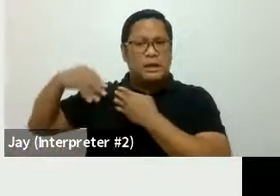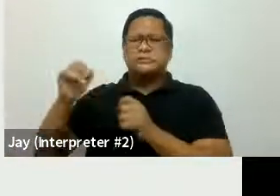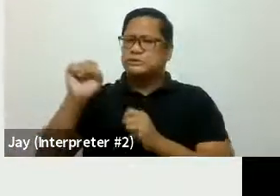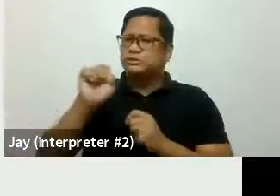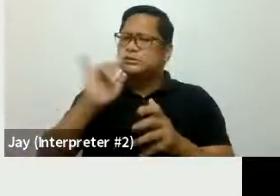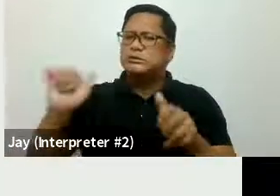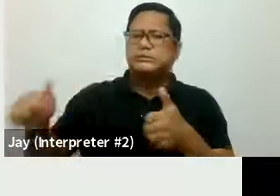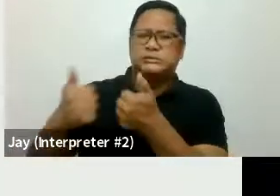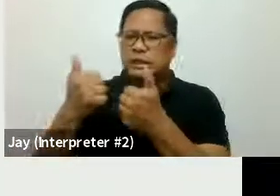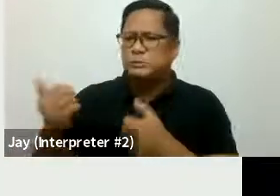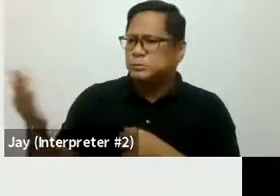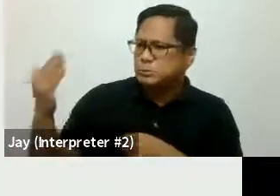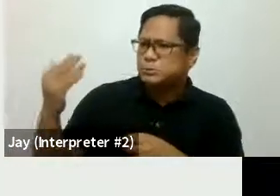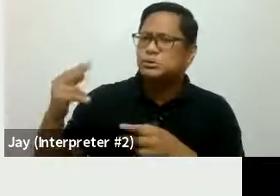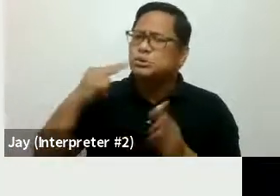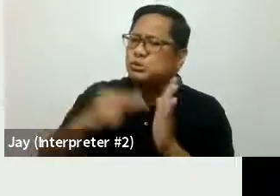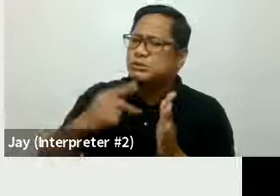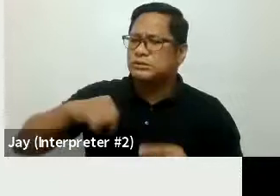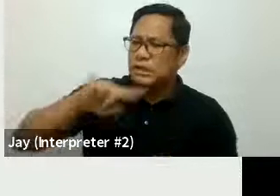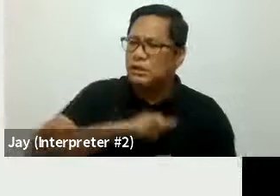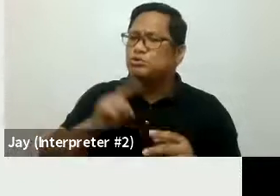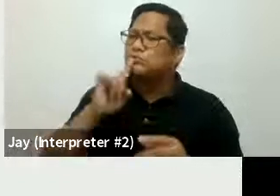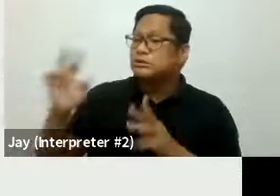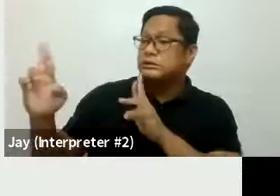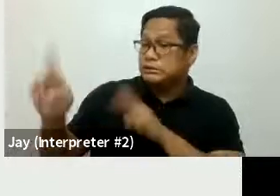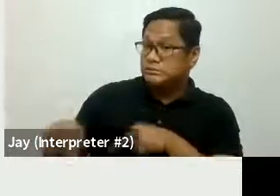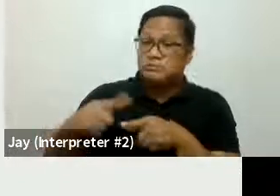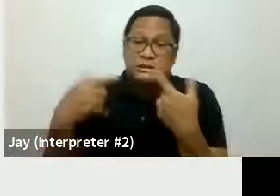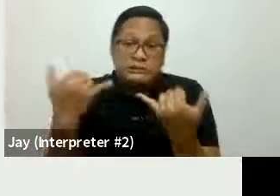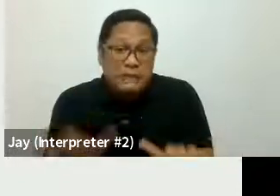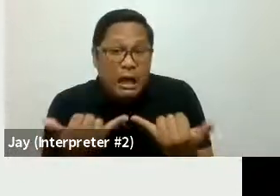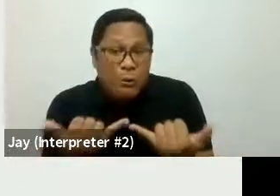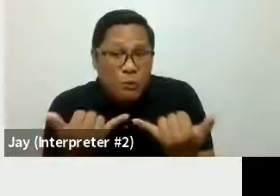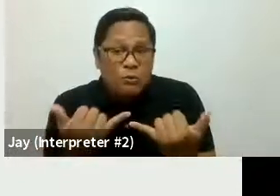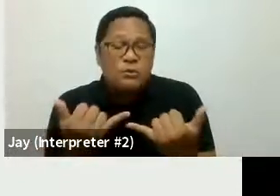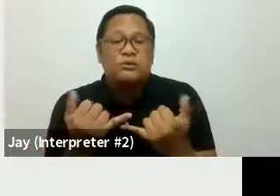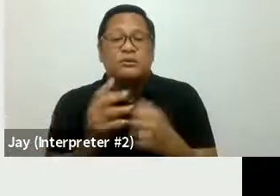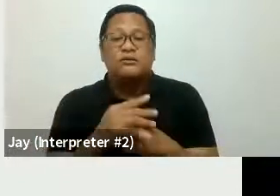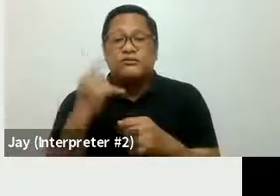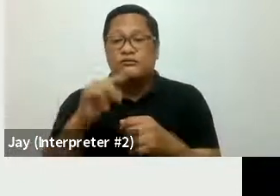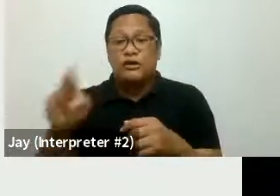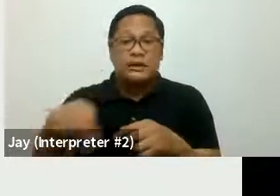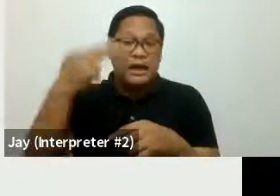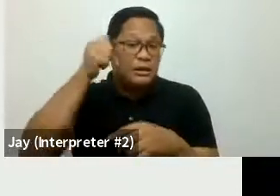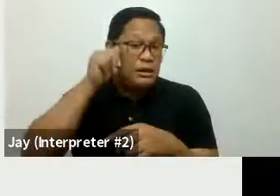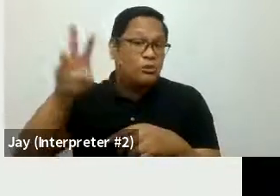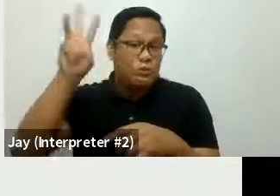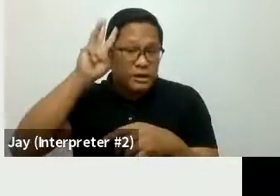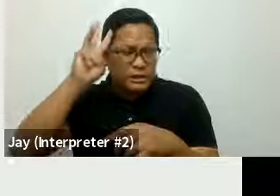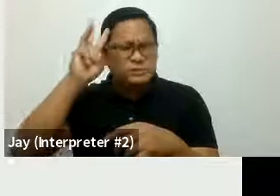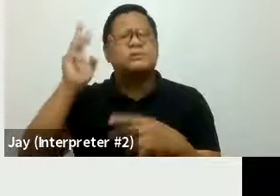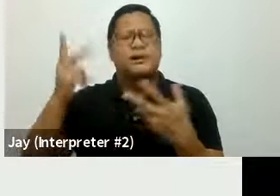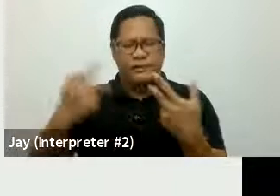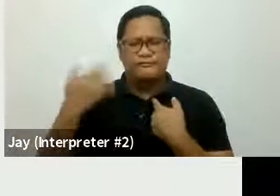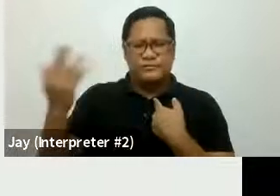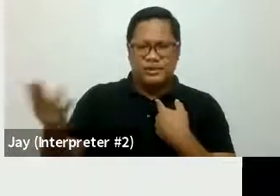challenge to get them to notice us, to respond, but then now the heightened consciousness for health is there. And so we